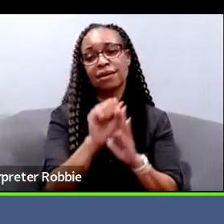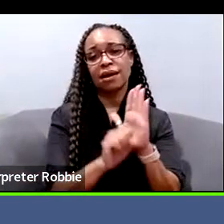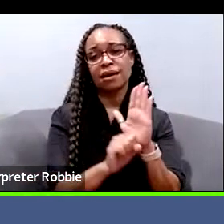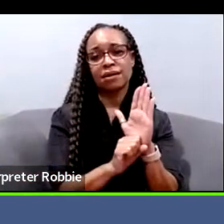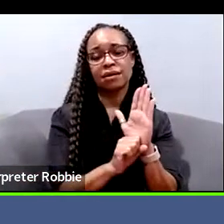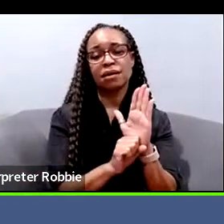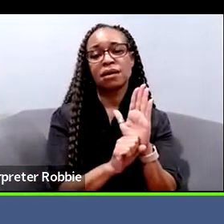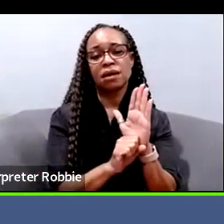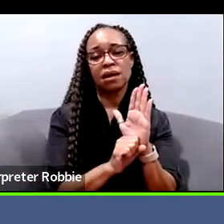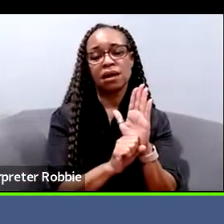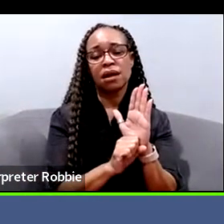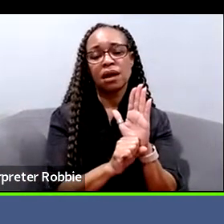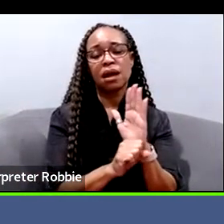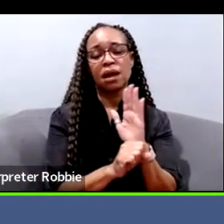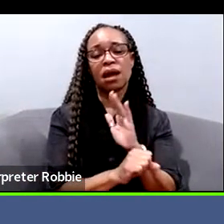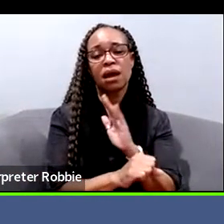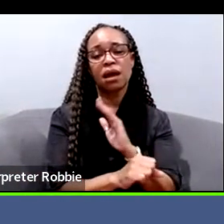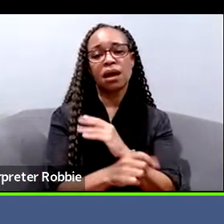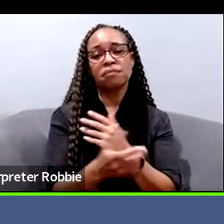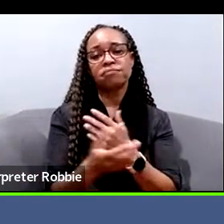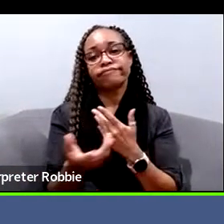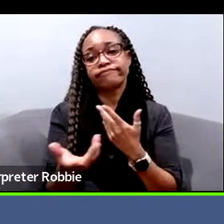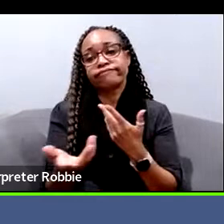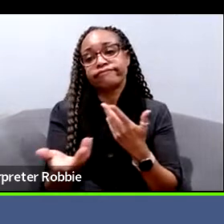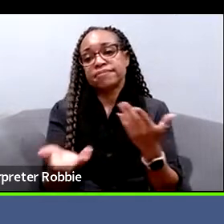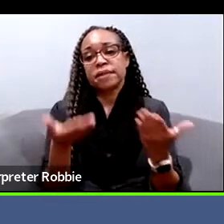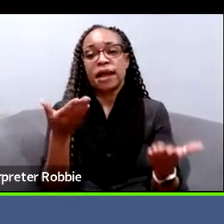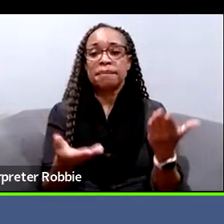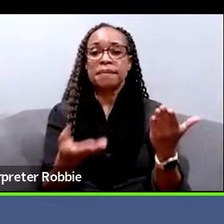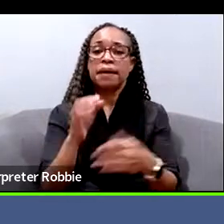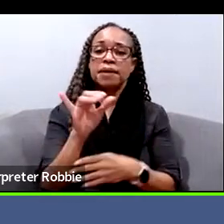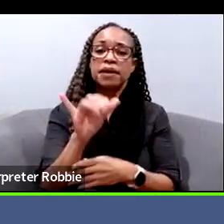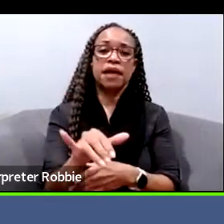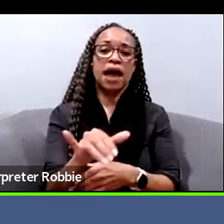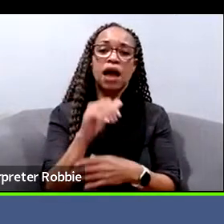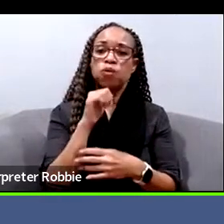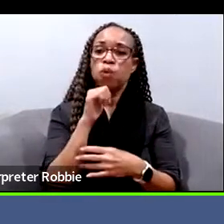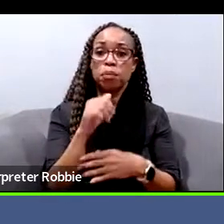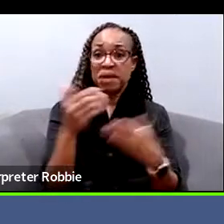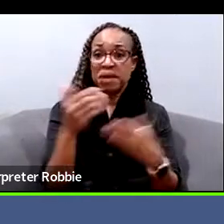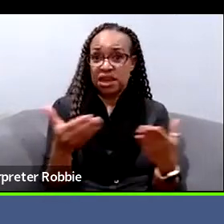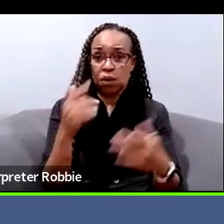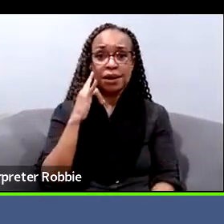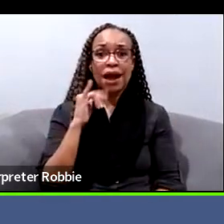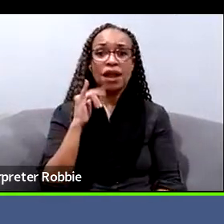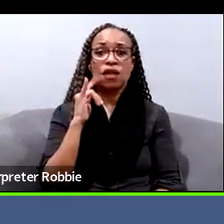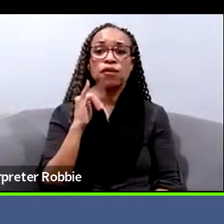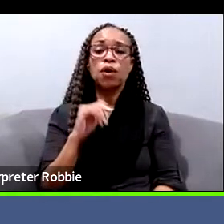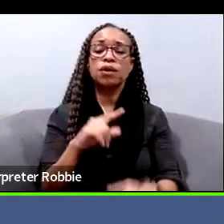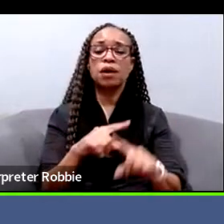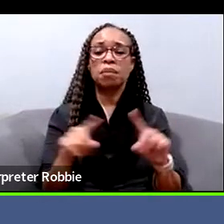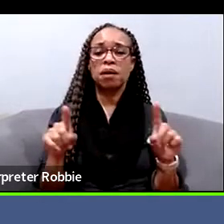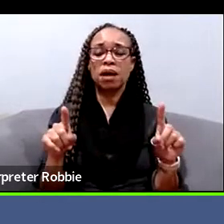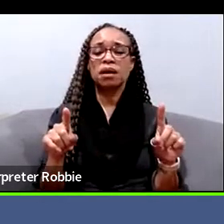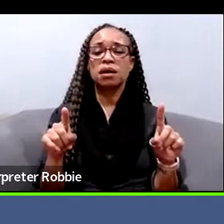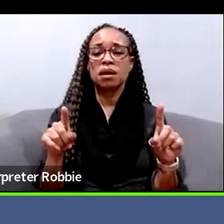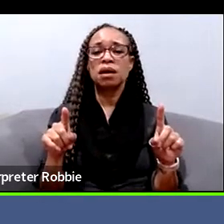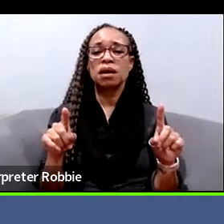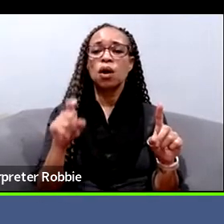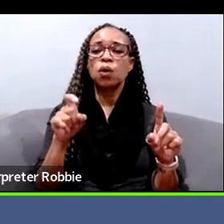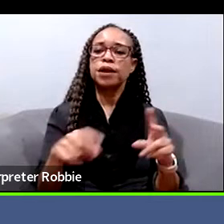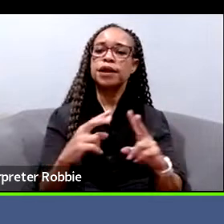And I think that's, maybe that won't be the case here in California, but it might be. And I think we need to be